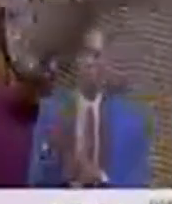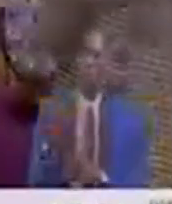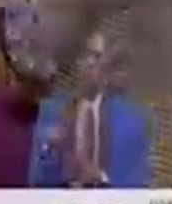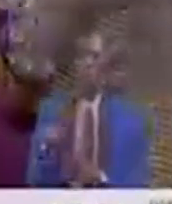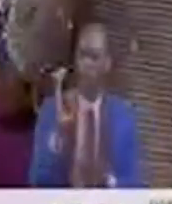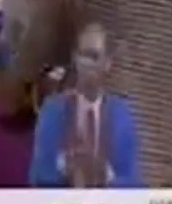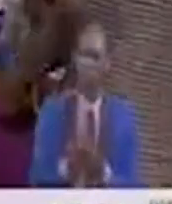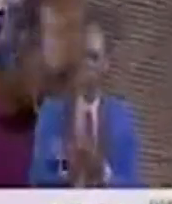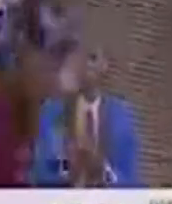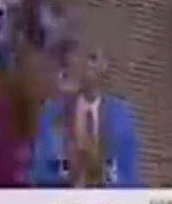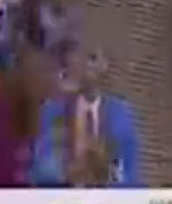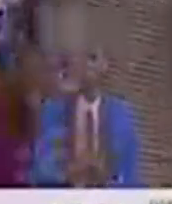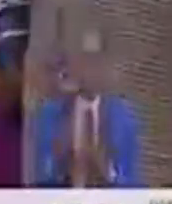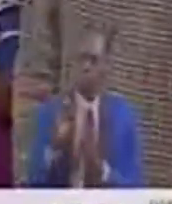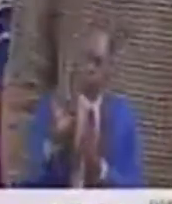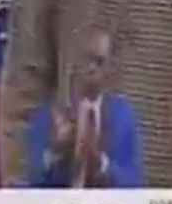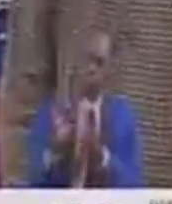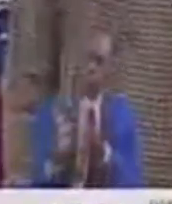evaluating the message,